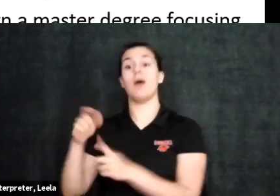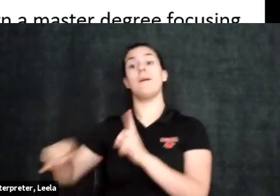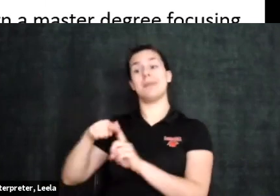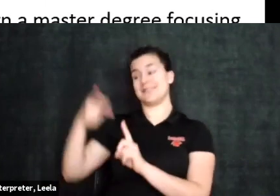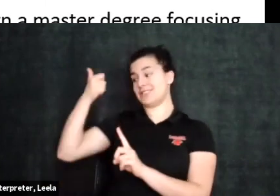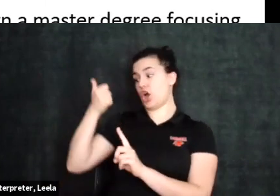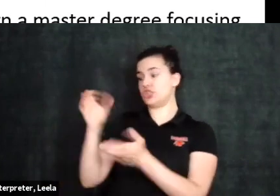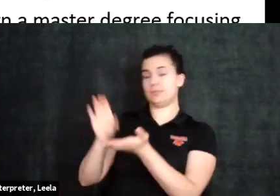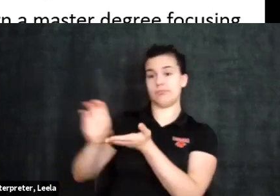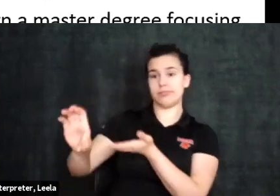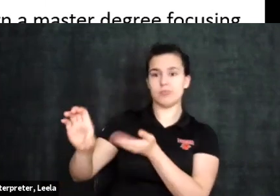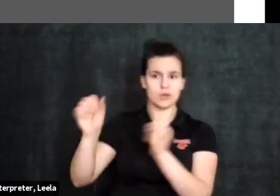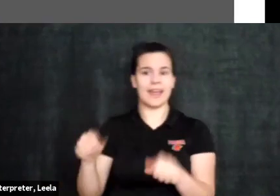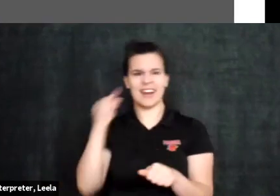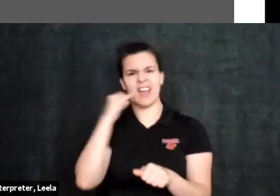qualified students.